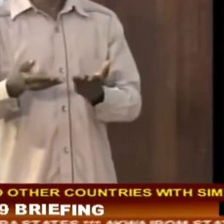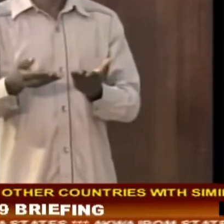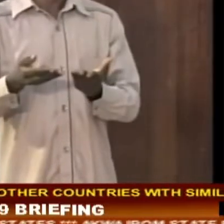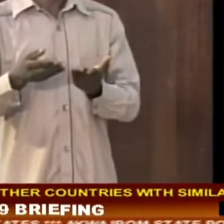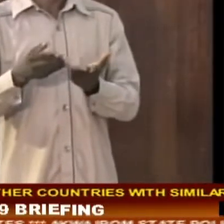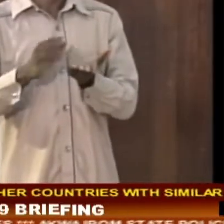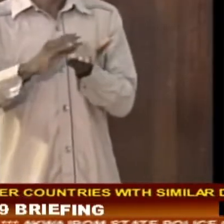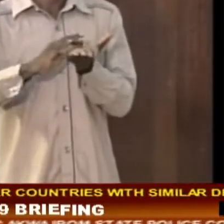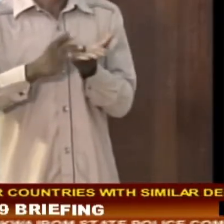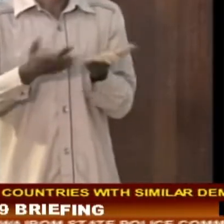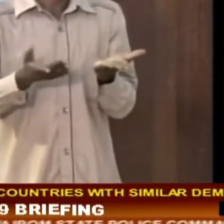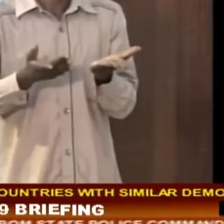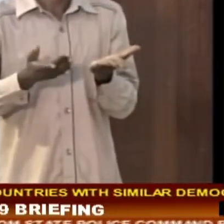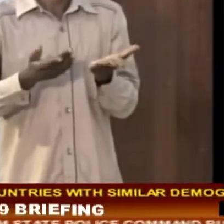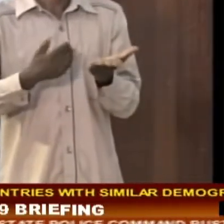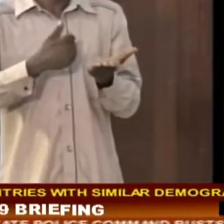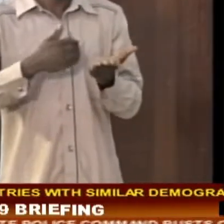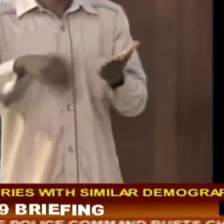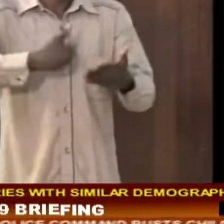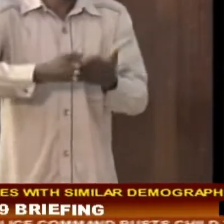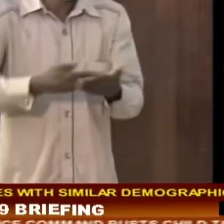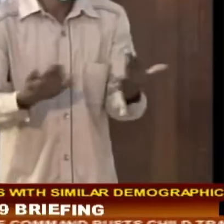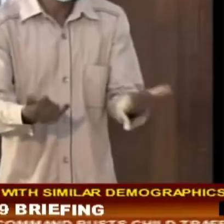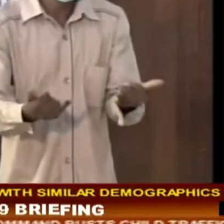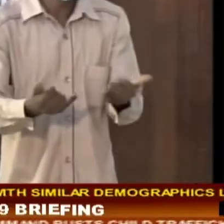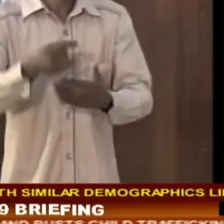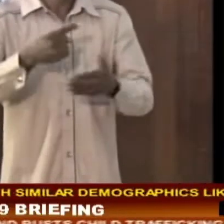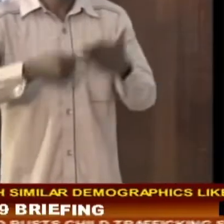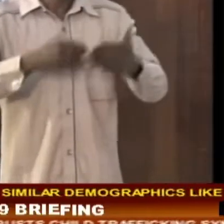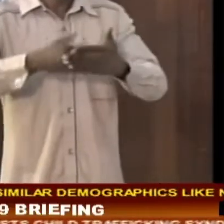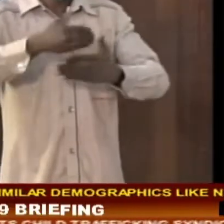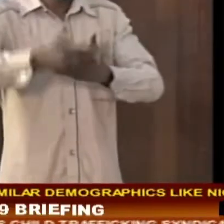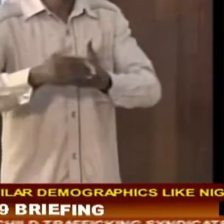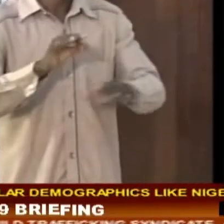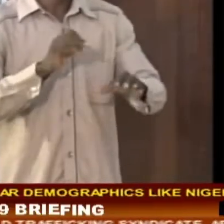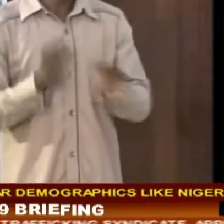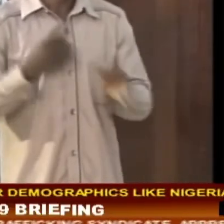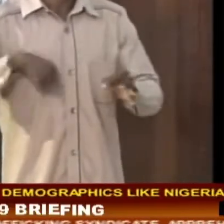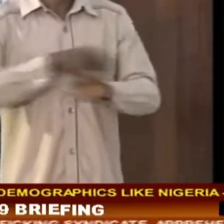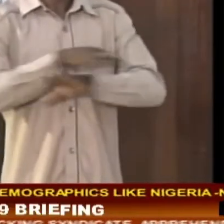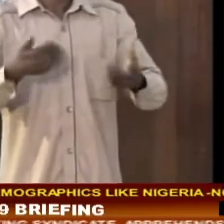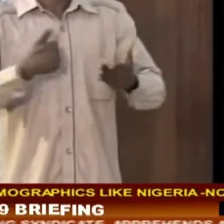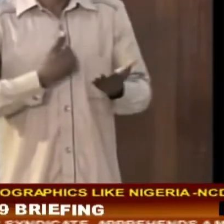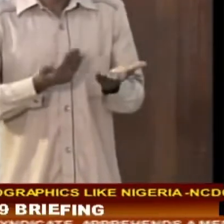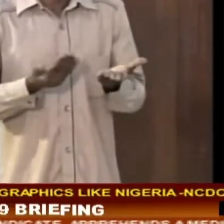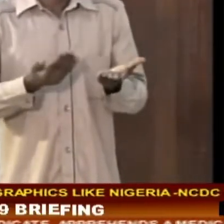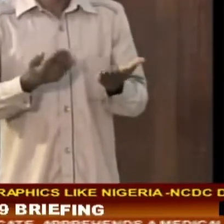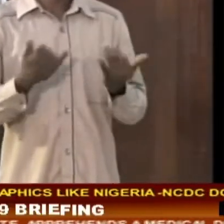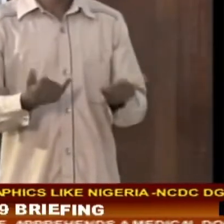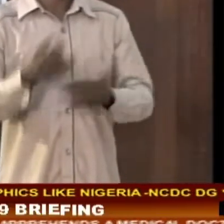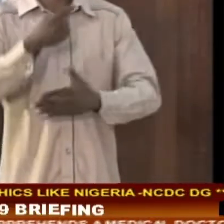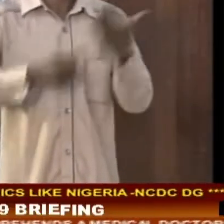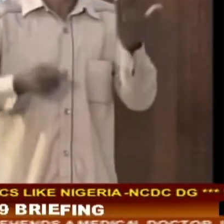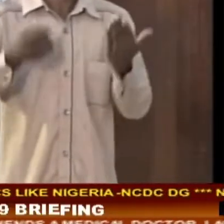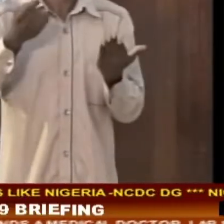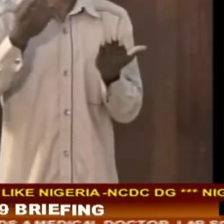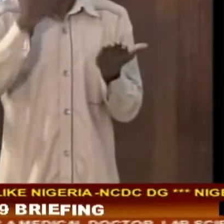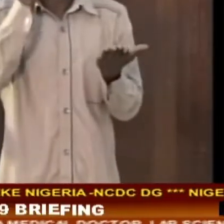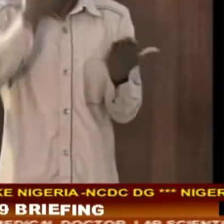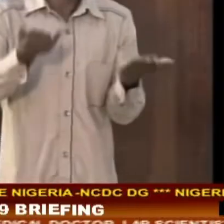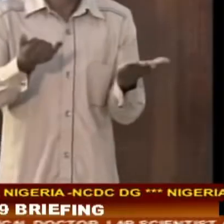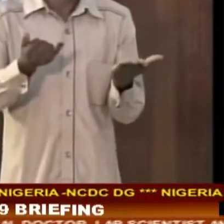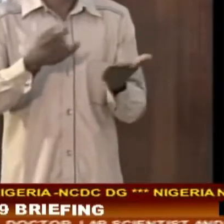have the consignment now and what's the next stage if we do have the consignment if we don't have it now what are the challenges because